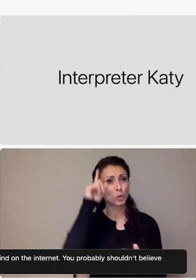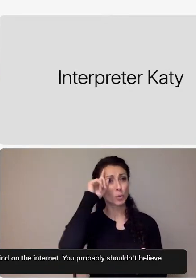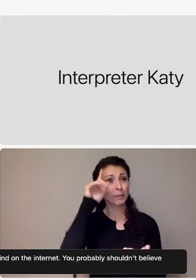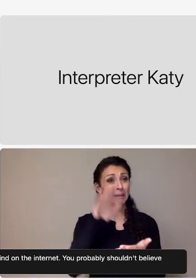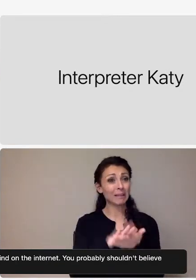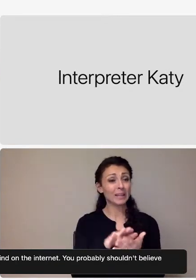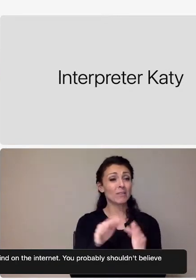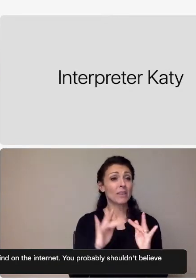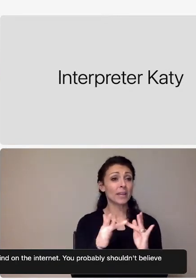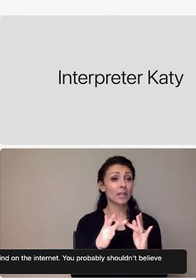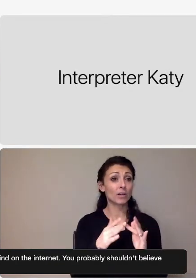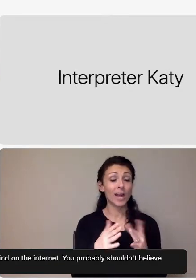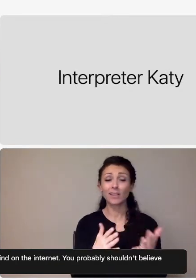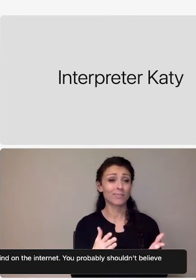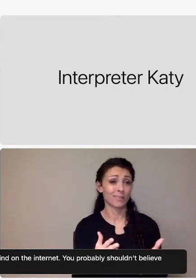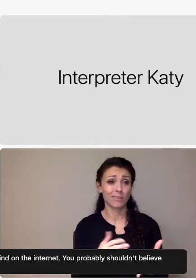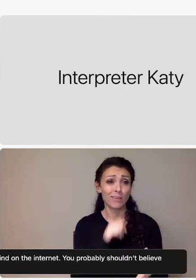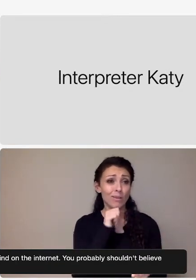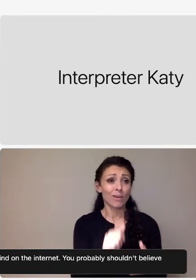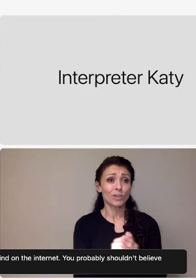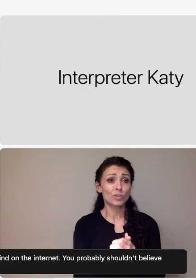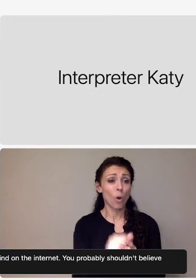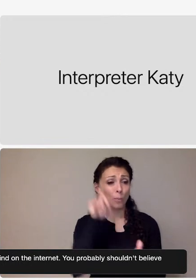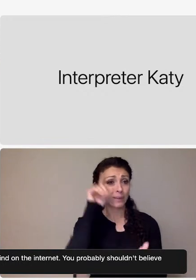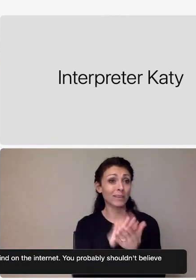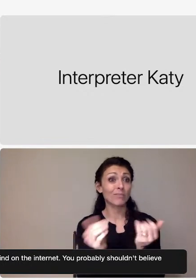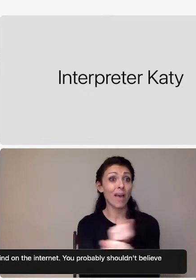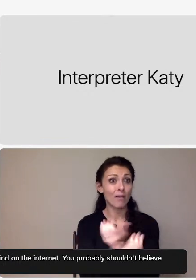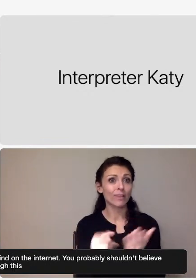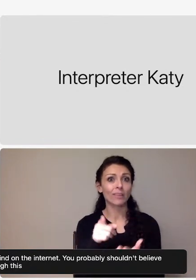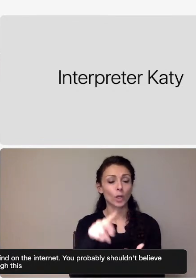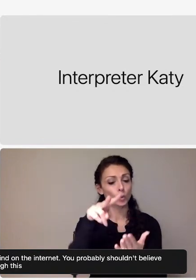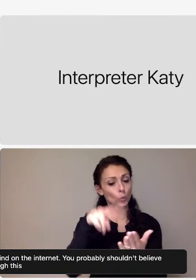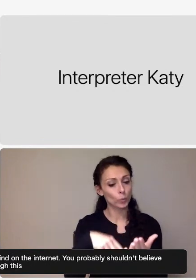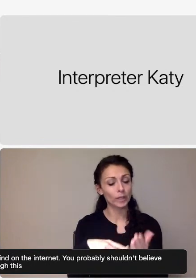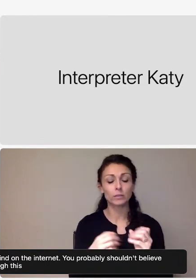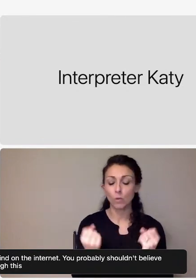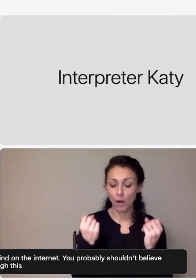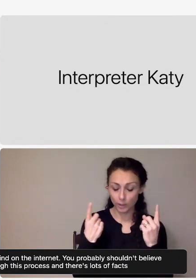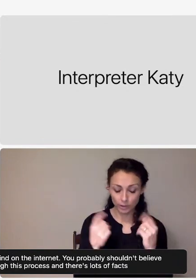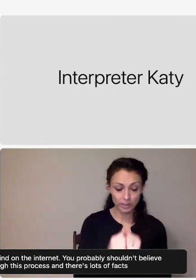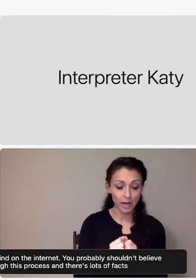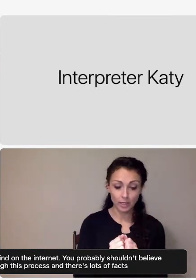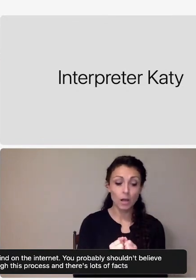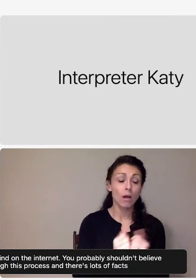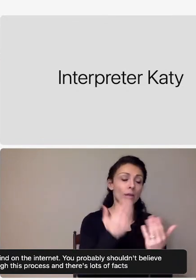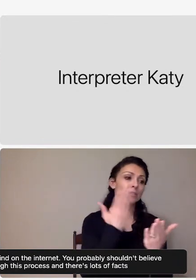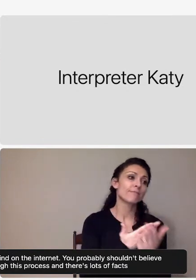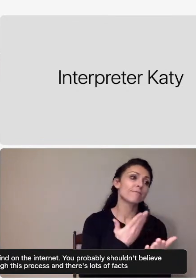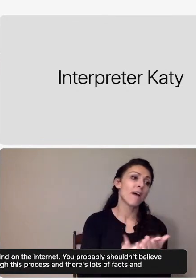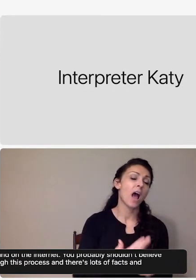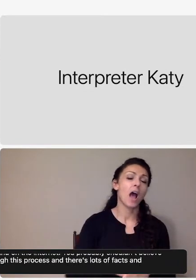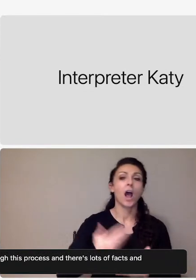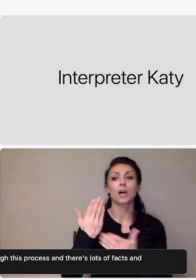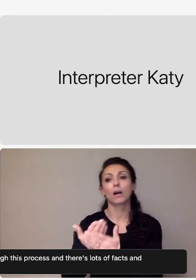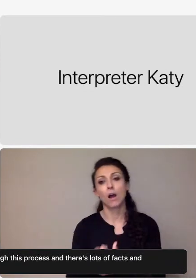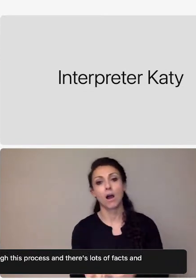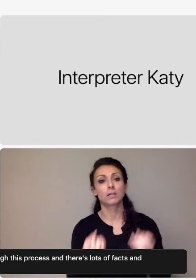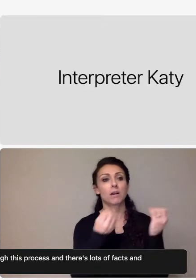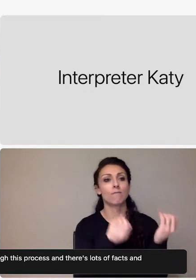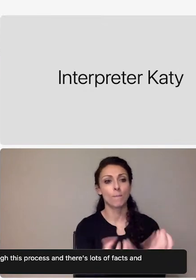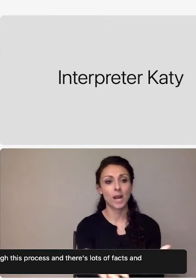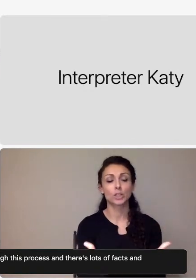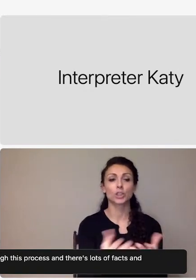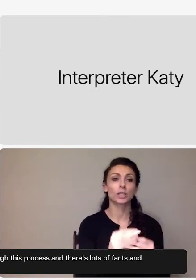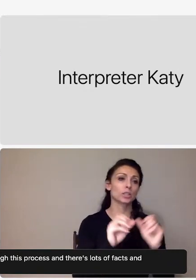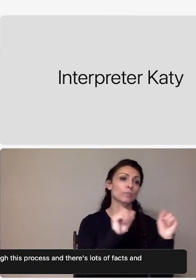interesting exercise in uh as we go through this process and there's lots of facts and information be thrown around but um let's keep in mind